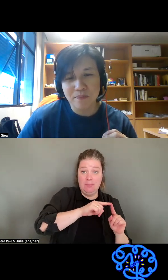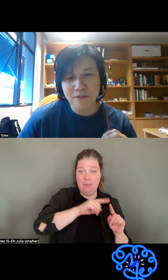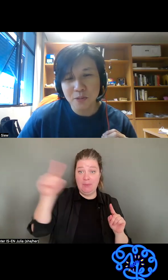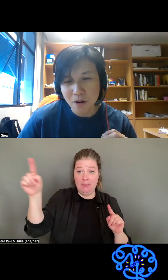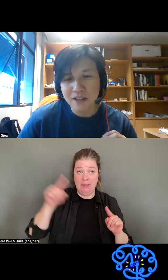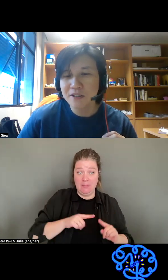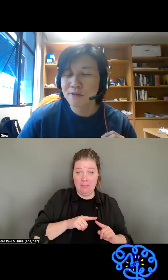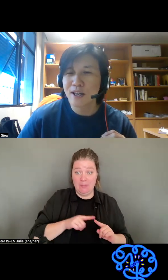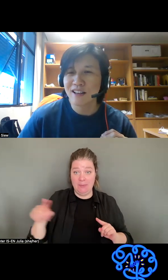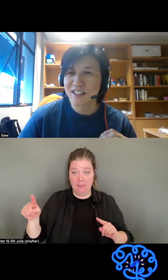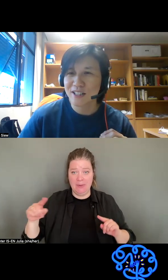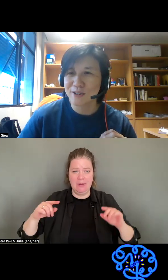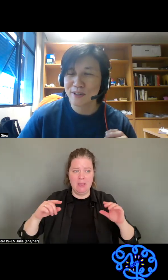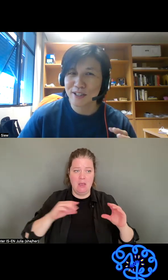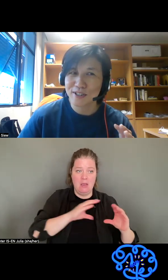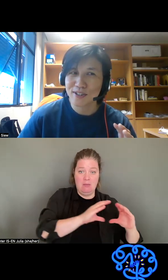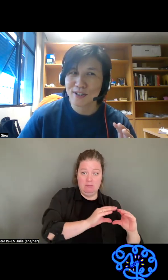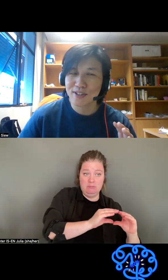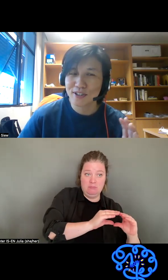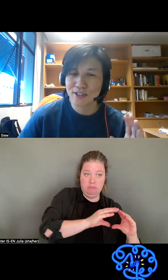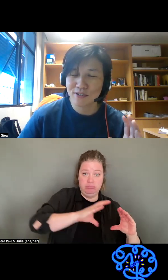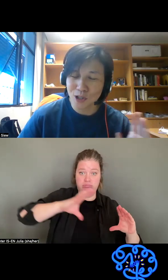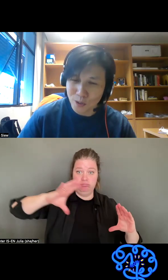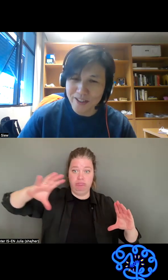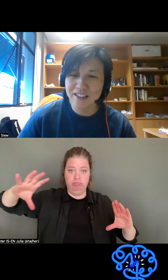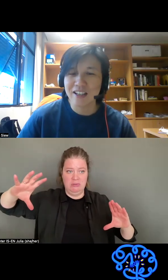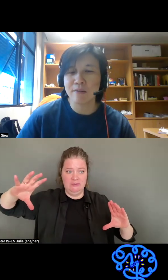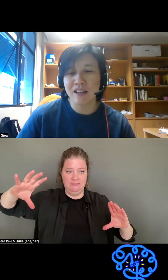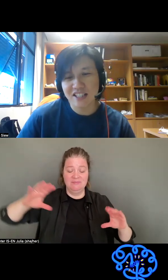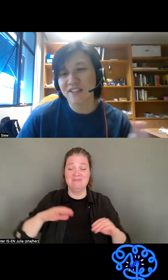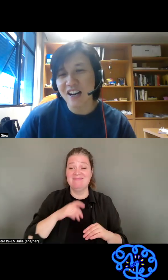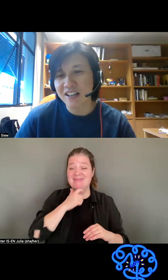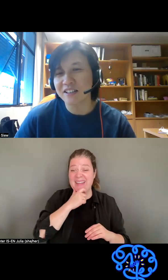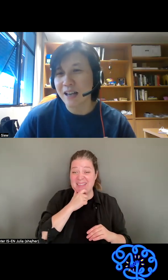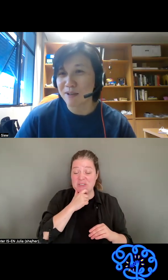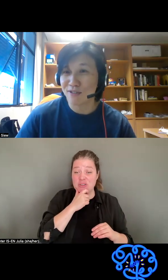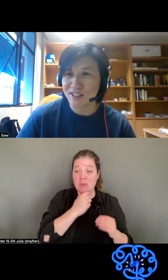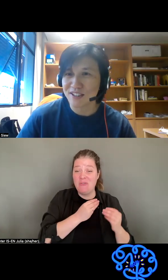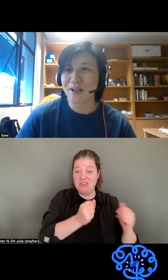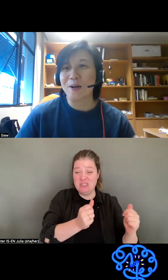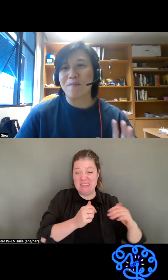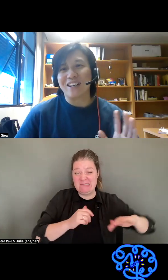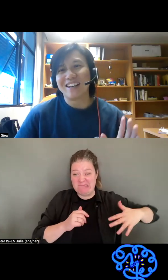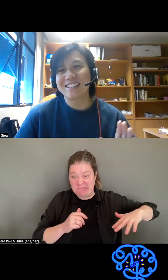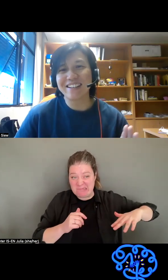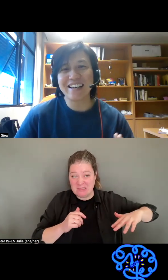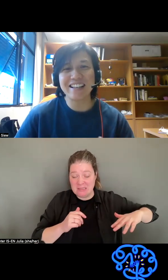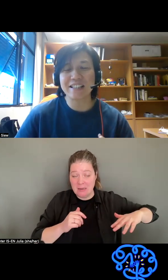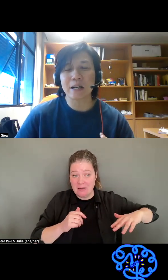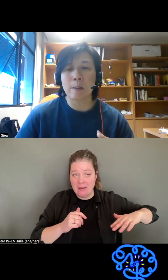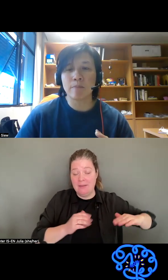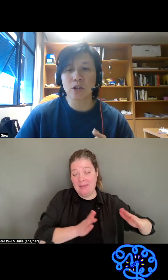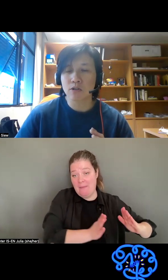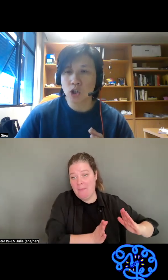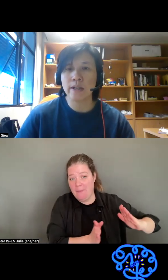is smaller when Lextel is lower, and when Lextel is higher, the gap increases. So again,